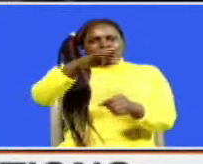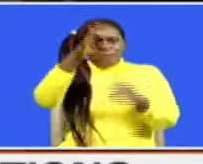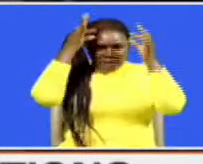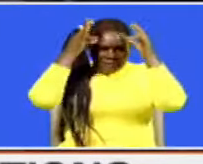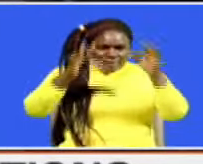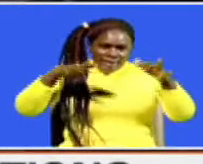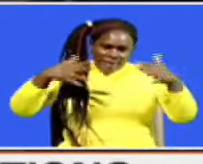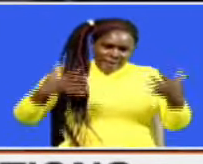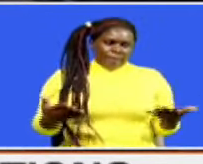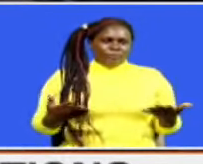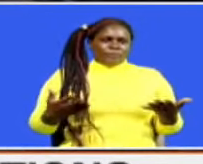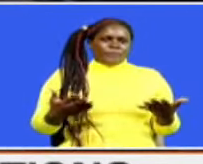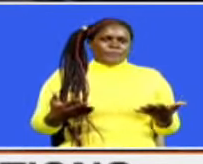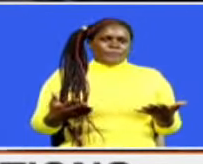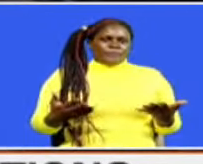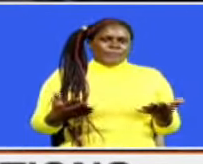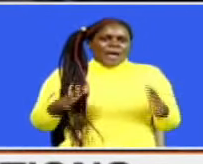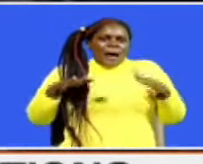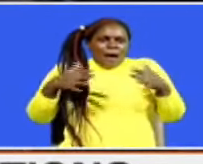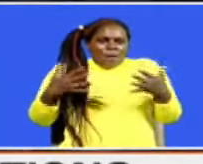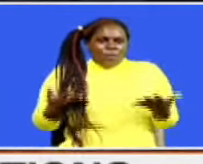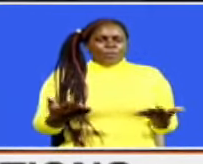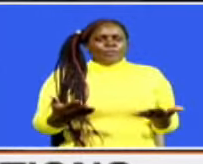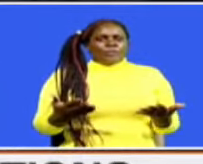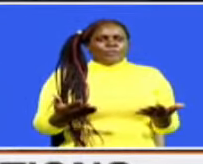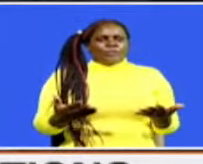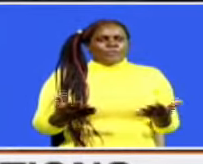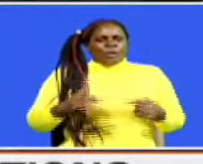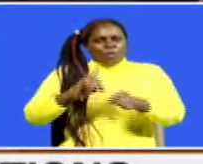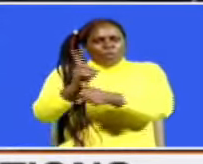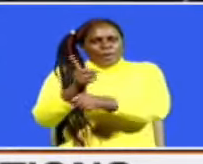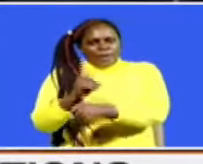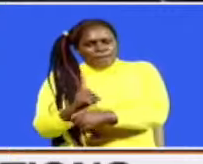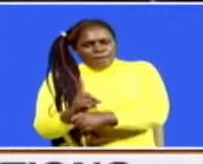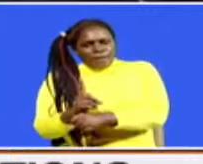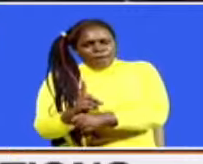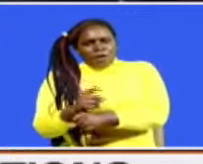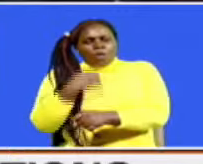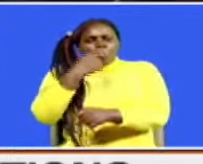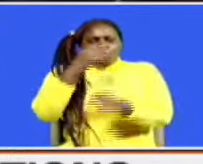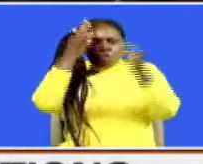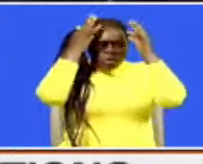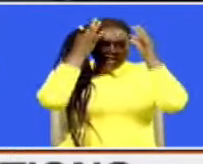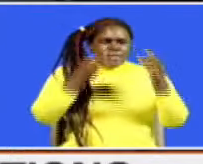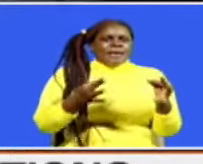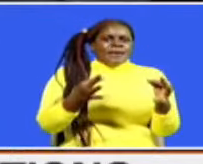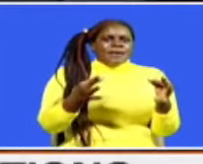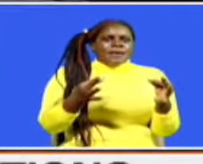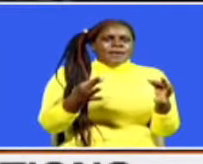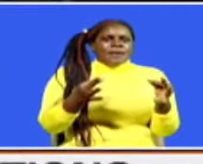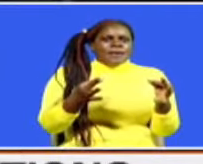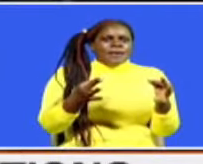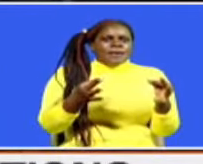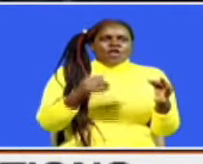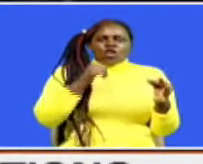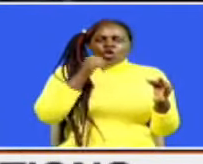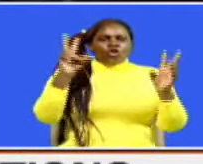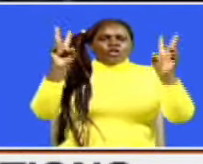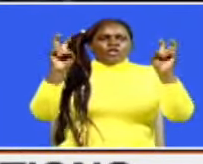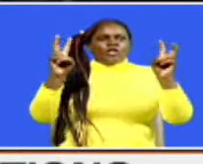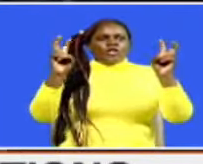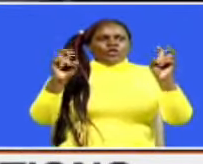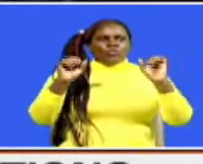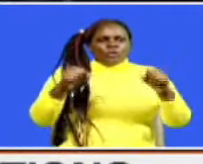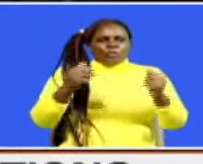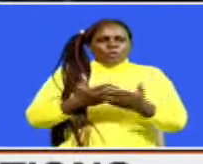determined? How, when, and who determines this? Those are not issues that can